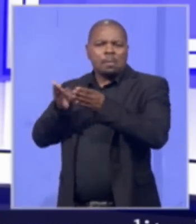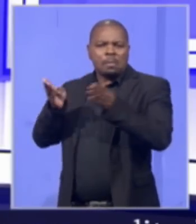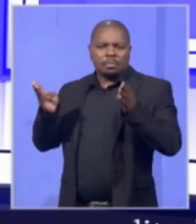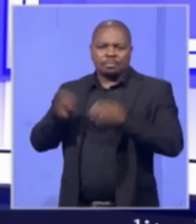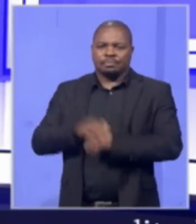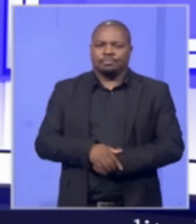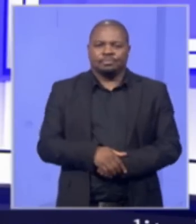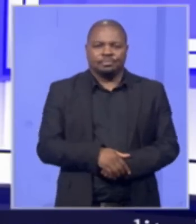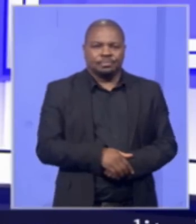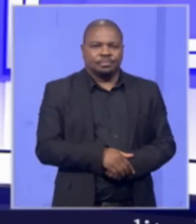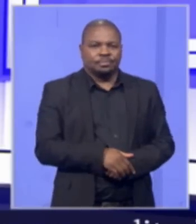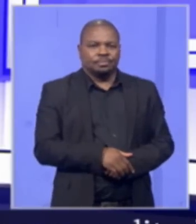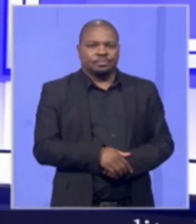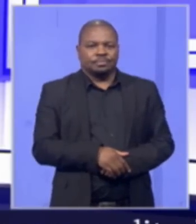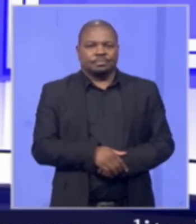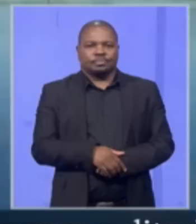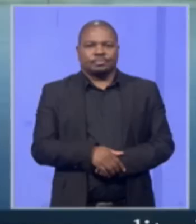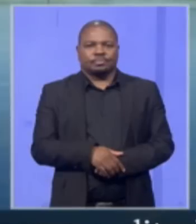leo.